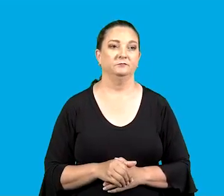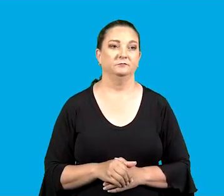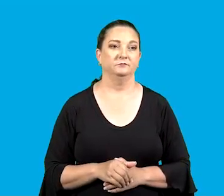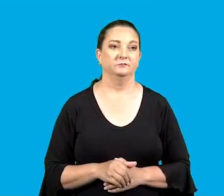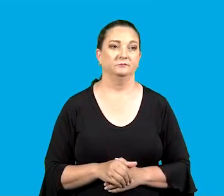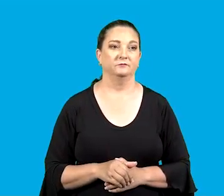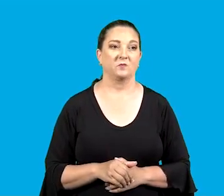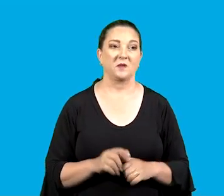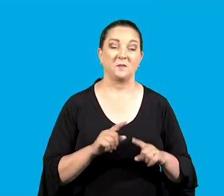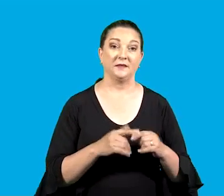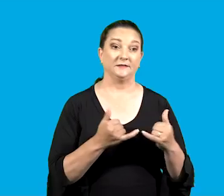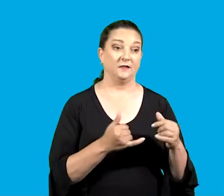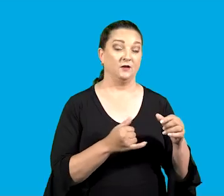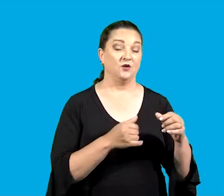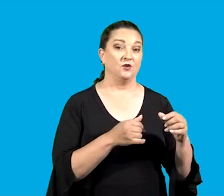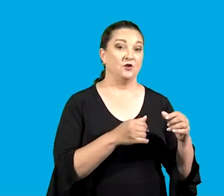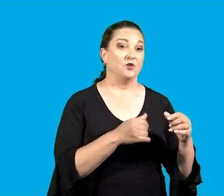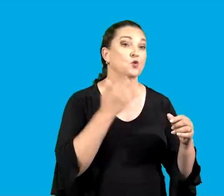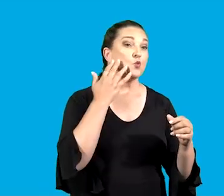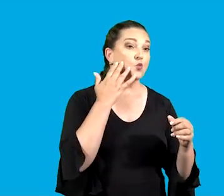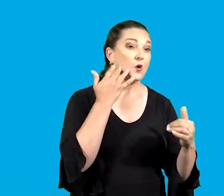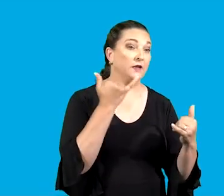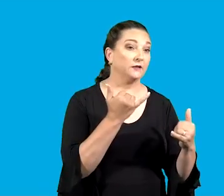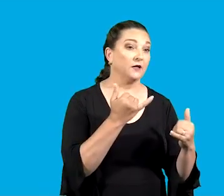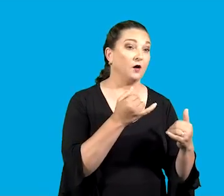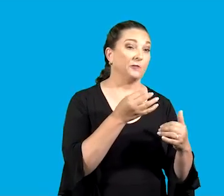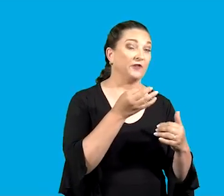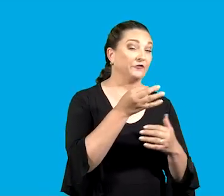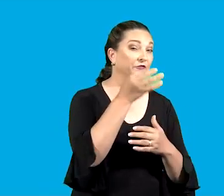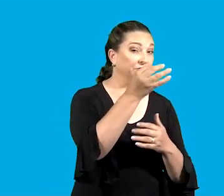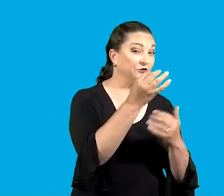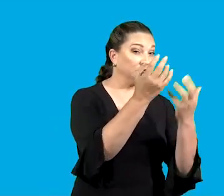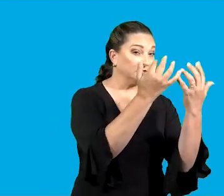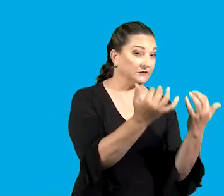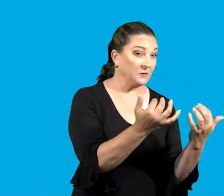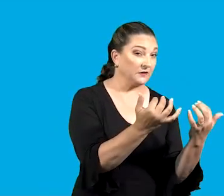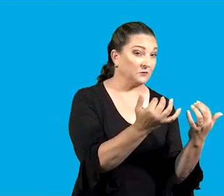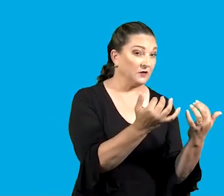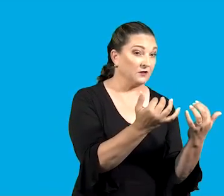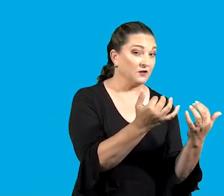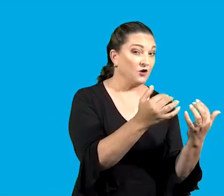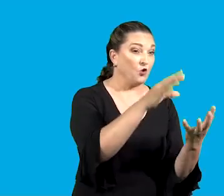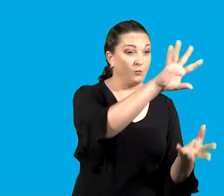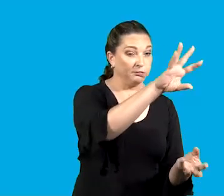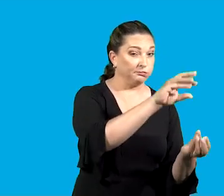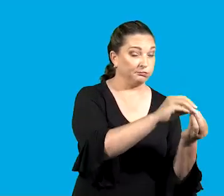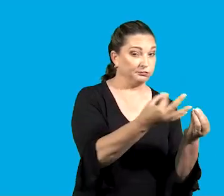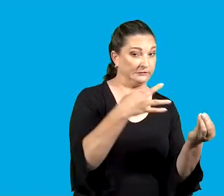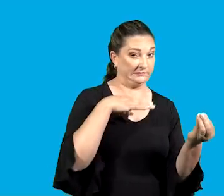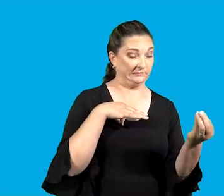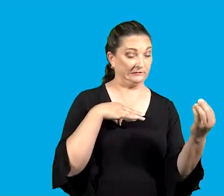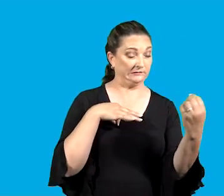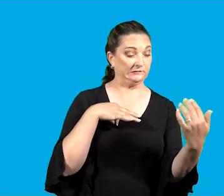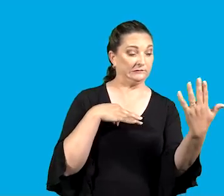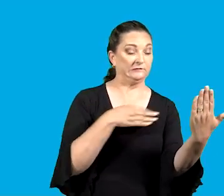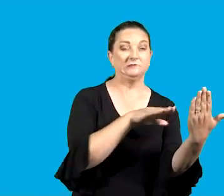an extract of information from the projected statement of comprehensive income. All right? And you want